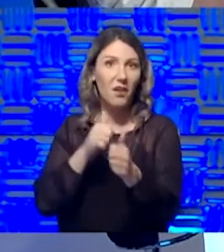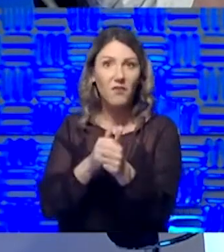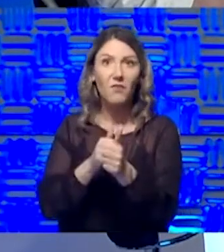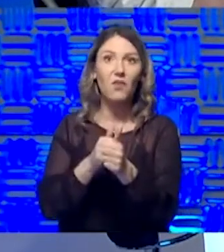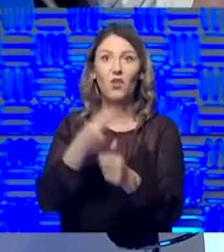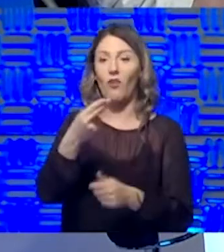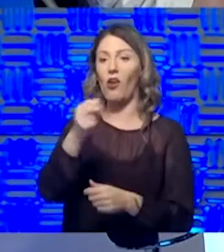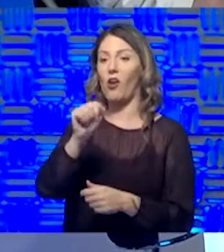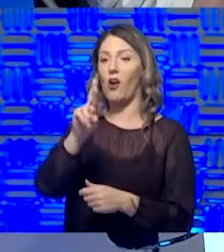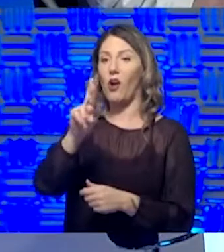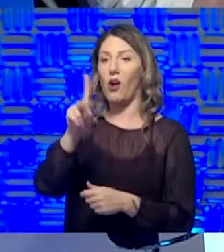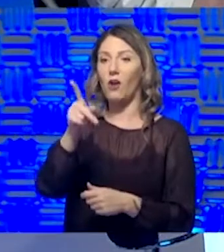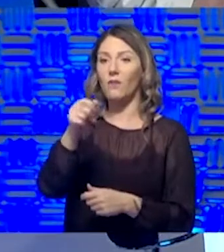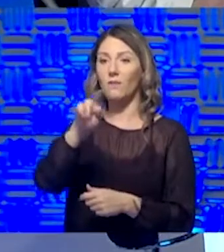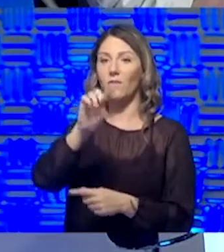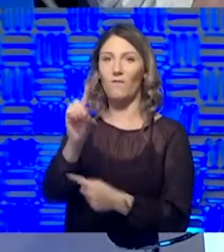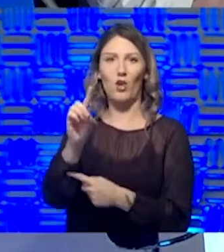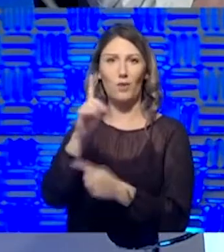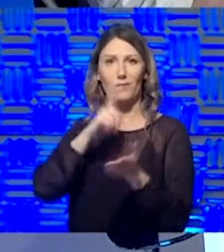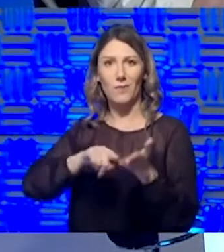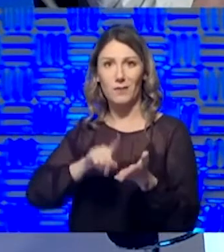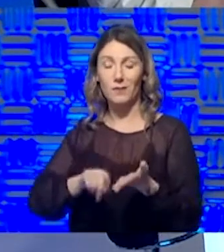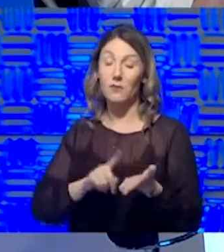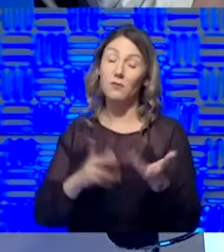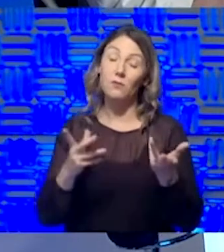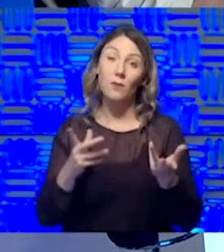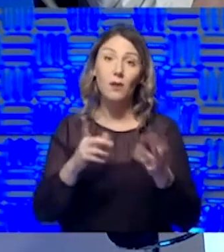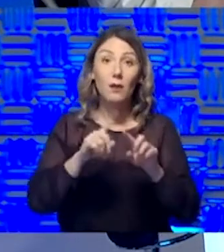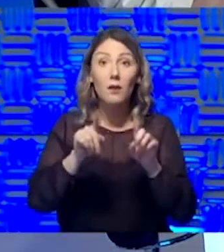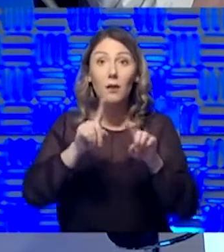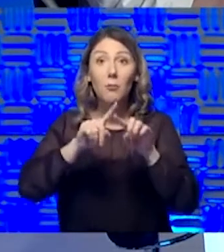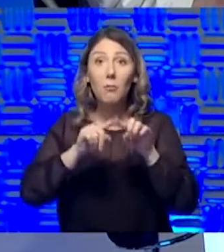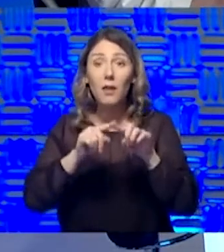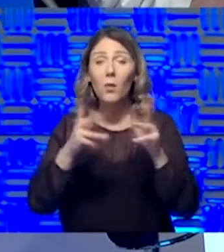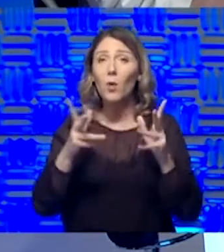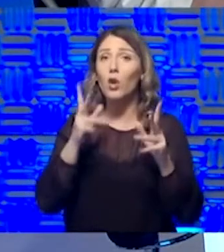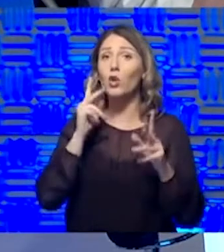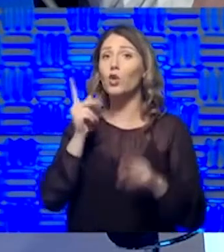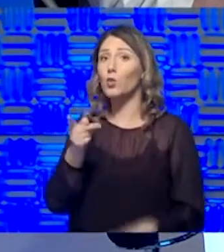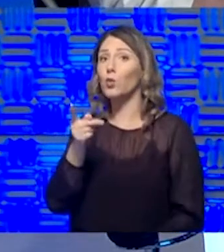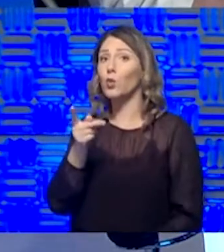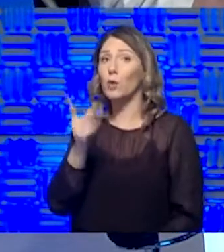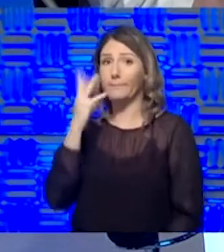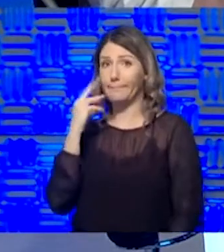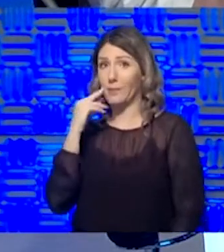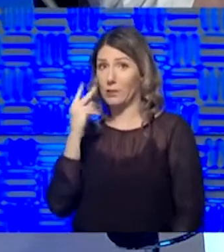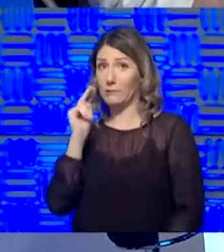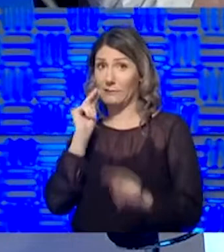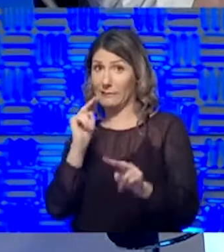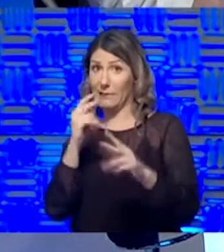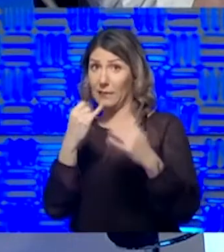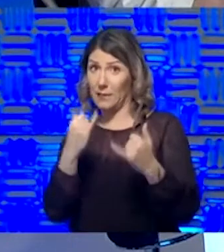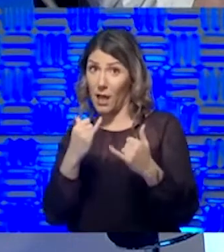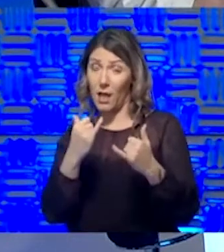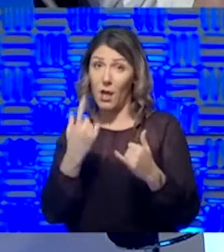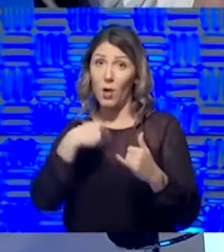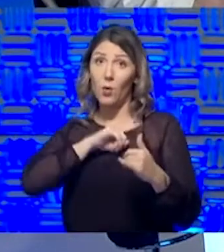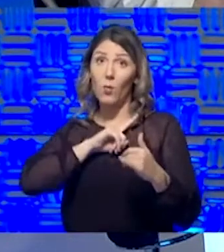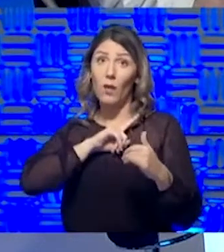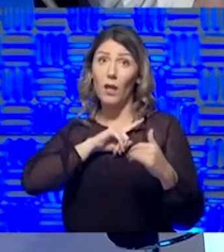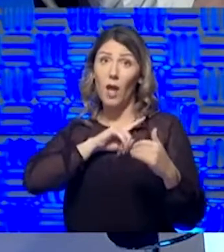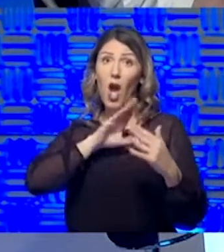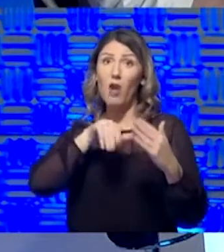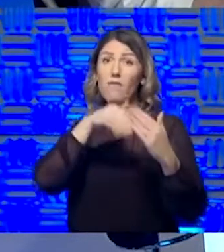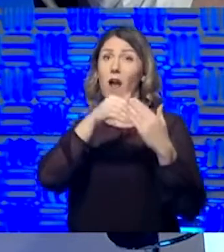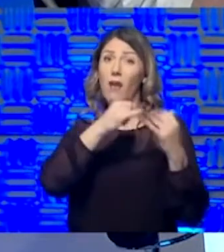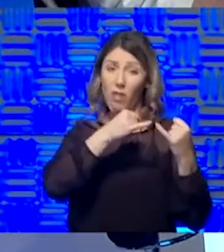stuff. So it's, I mean, based on what you're seeing now, you know, as we reach the peak, how do you